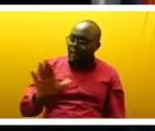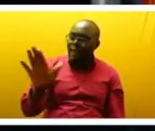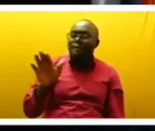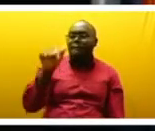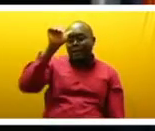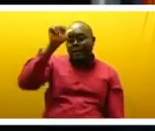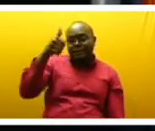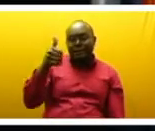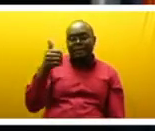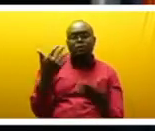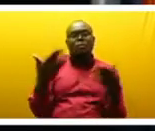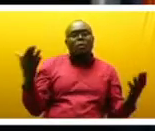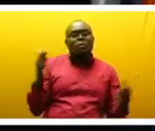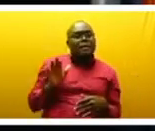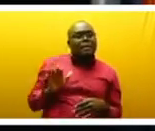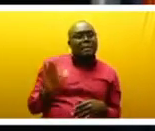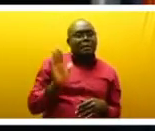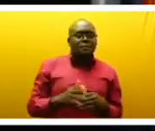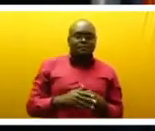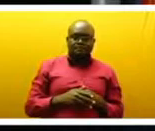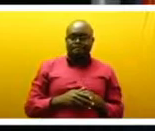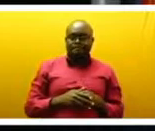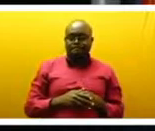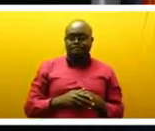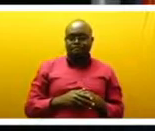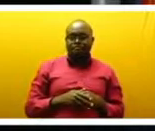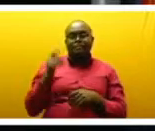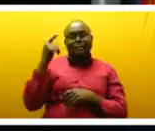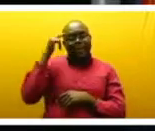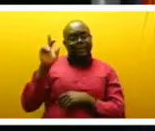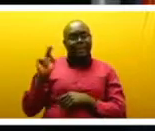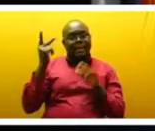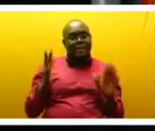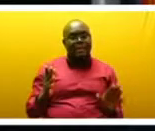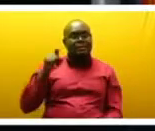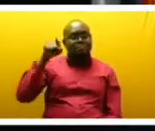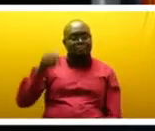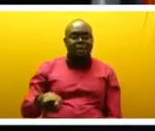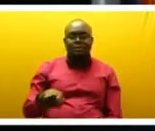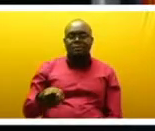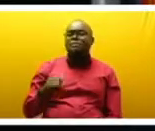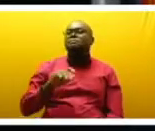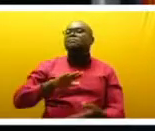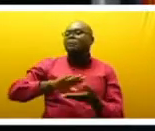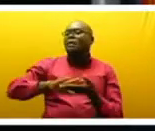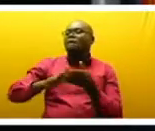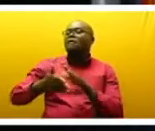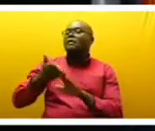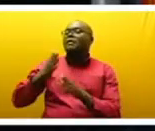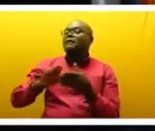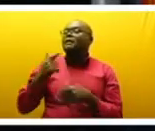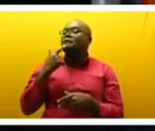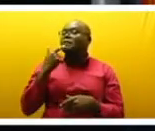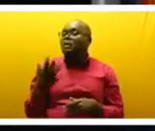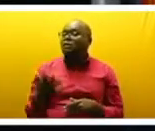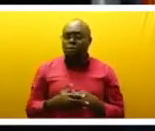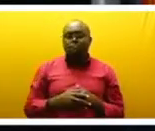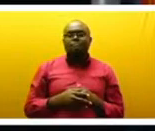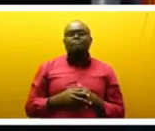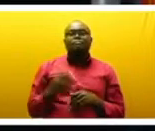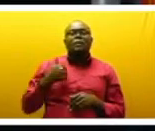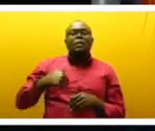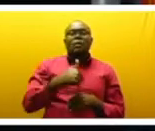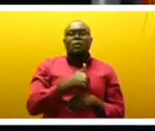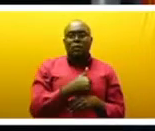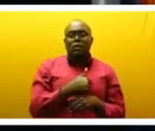intellectual property? And I think Kenyans would be forgiven for saying that we're going